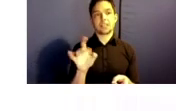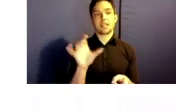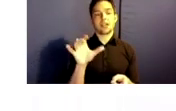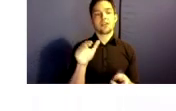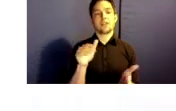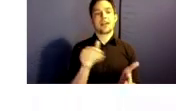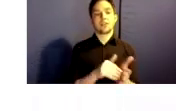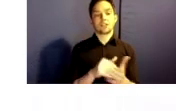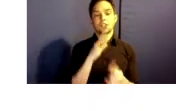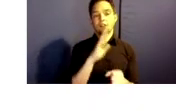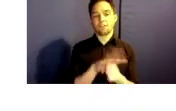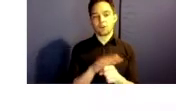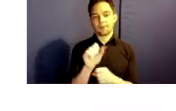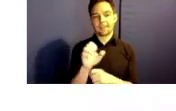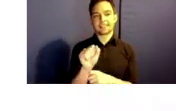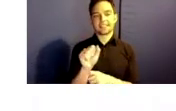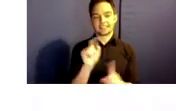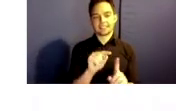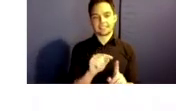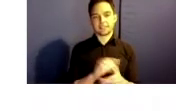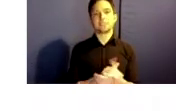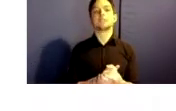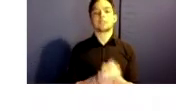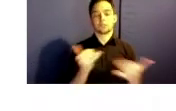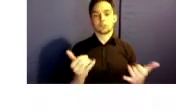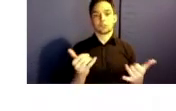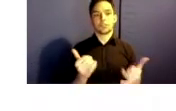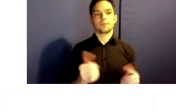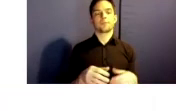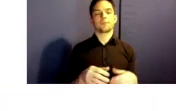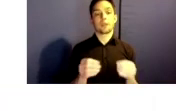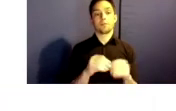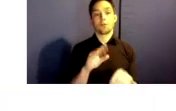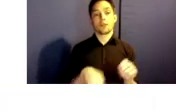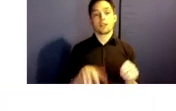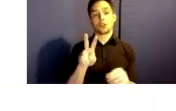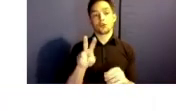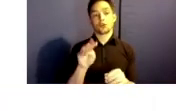1,111,800,000 confirmed cases, with more than